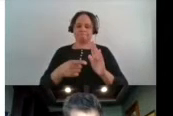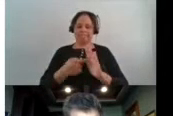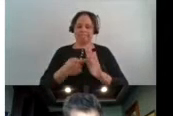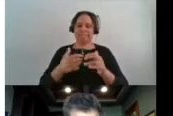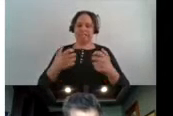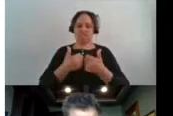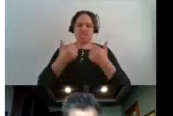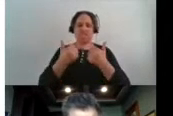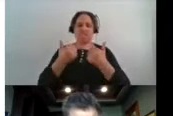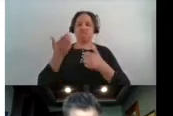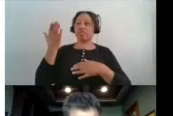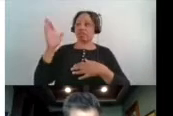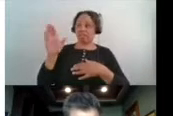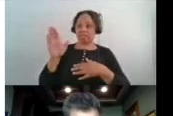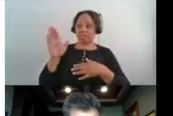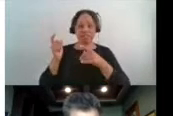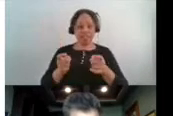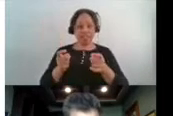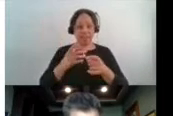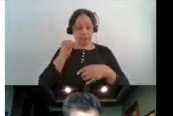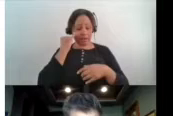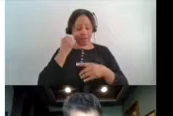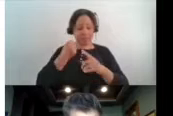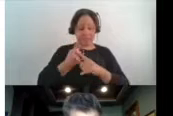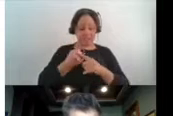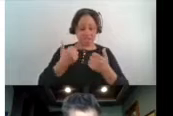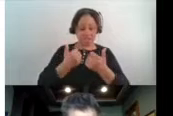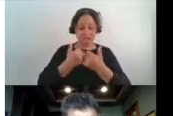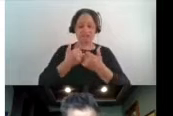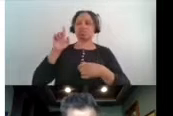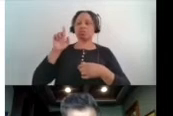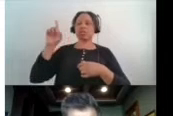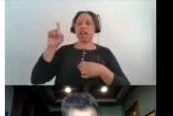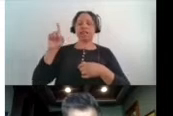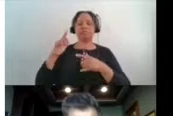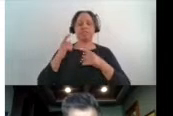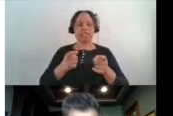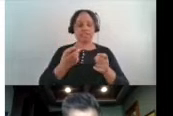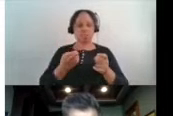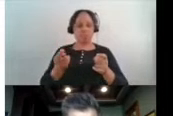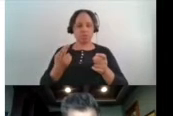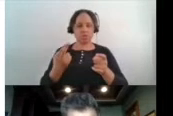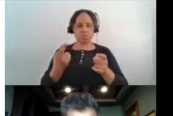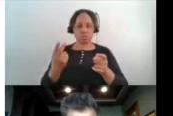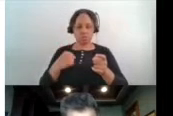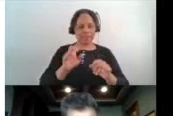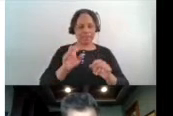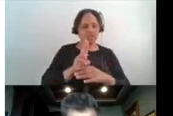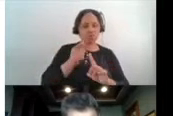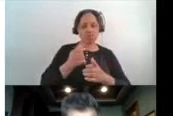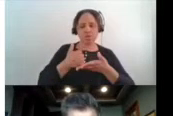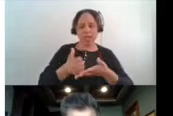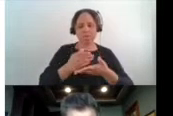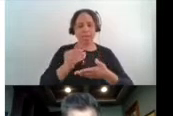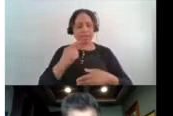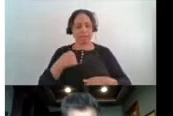challenge, He has given us resources to take advantage of. And it's up to us to, inshallah, take advantage of those resources and do what we can